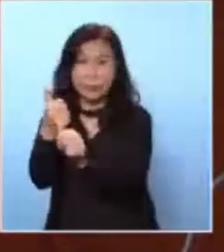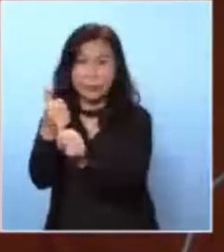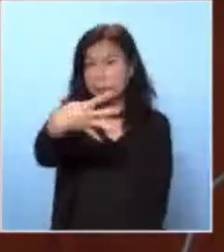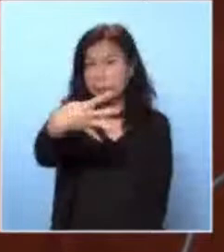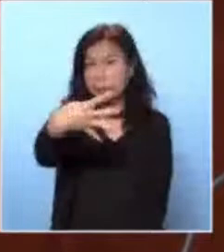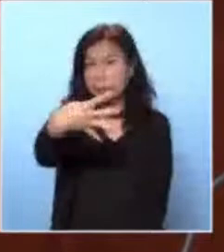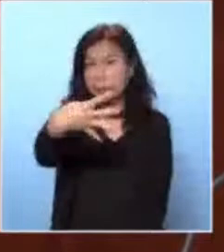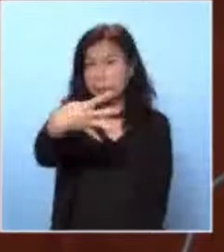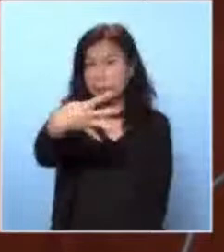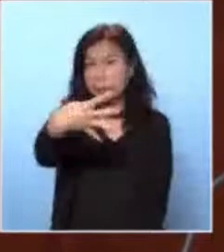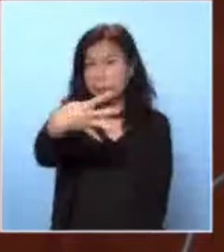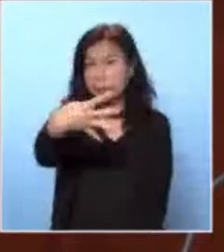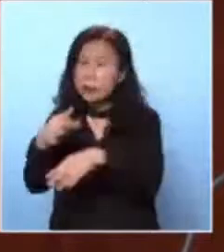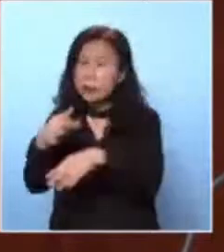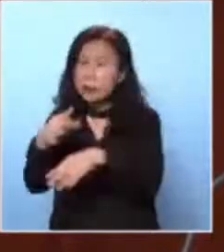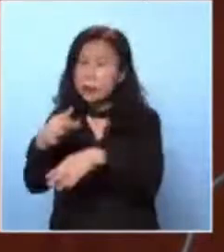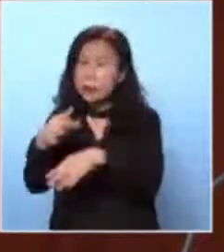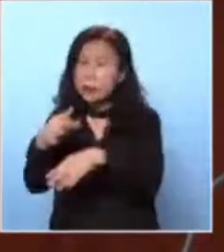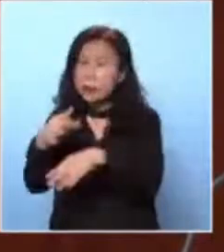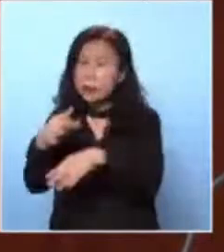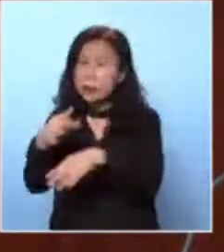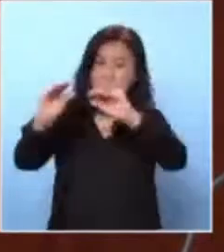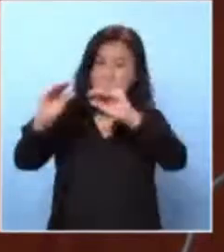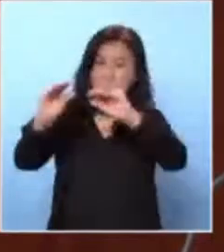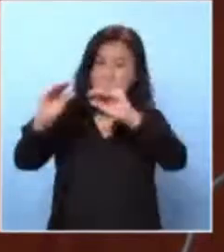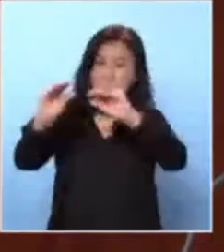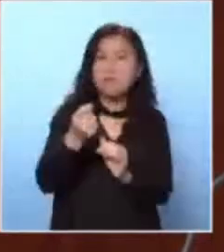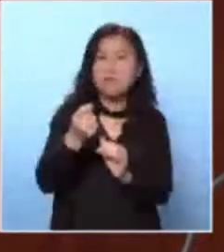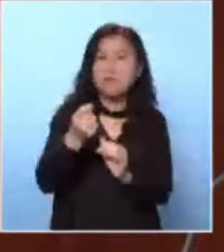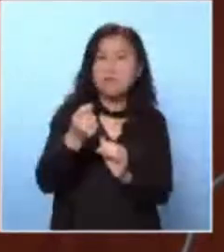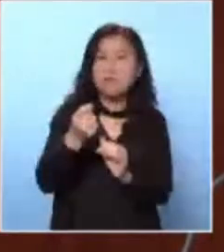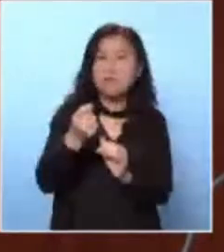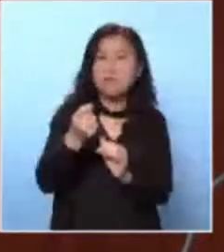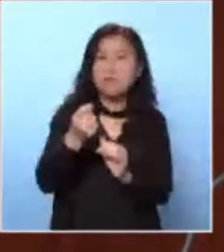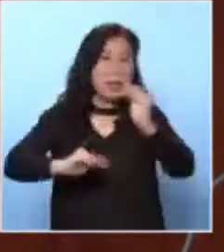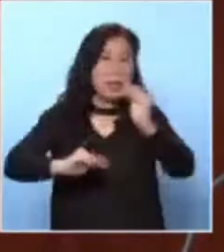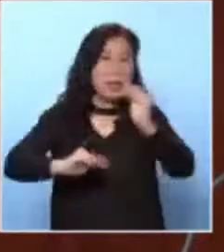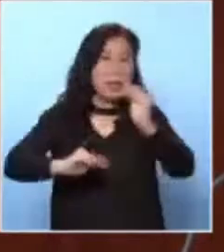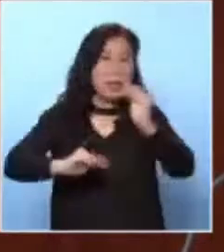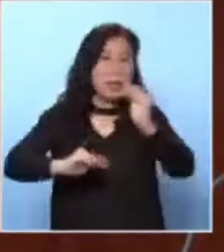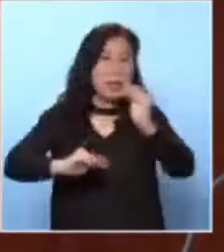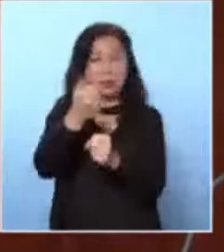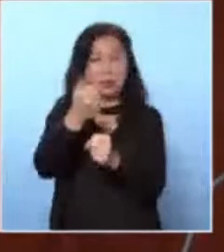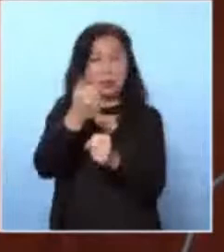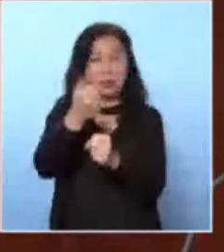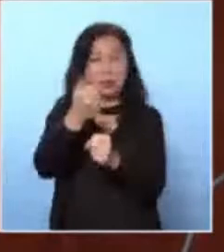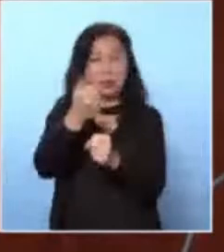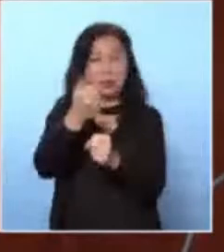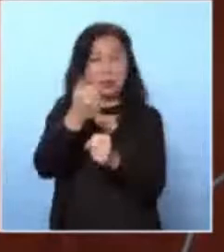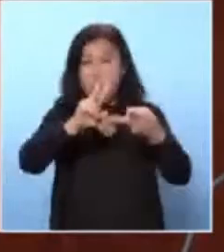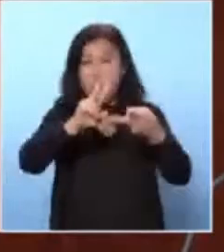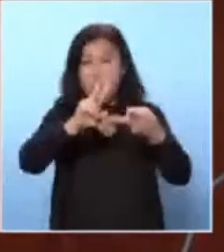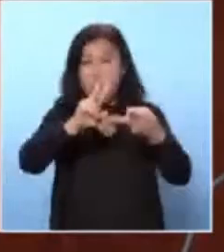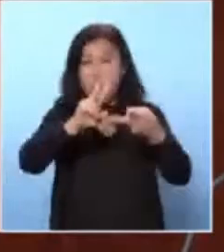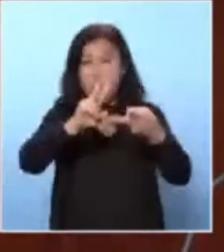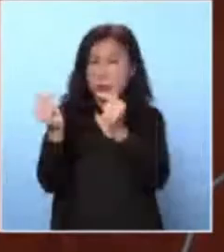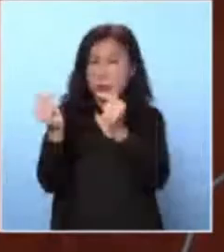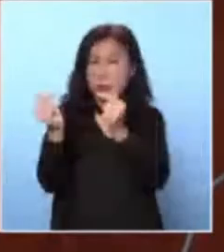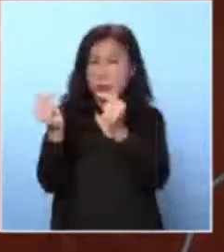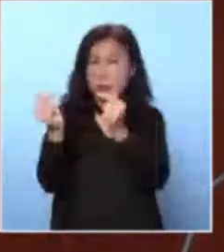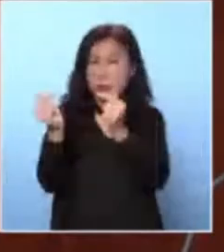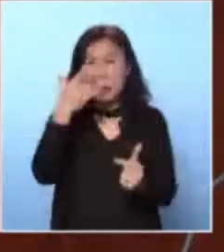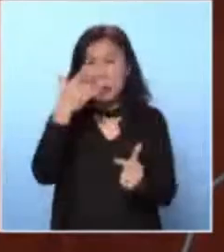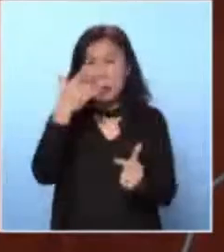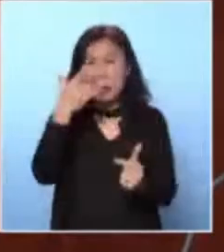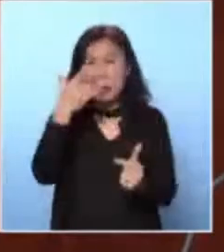modular integrated construction MIC approach to enhance speed, efficiency, and quality. The Hong Kong